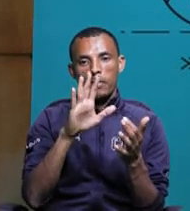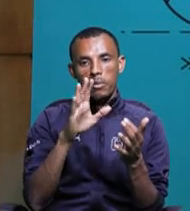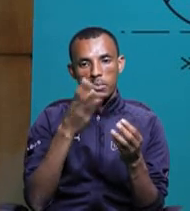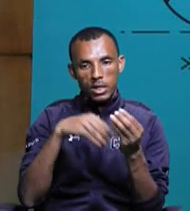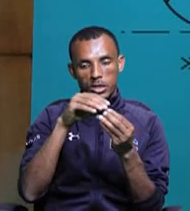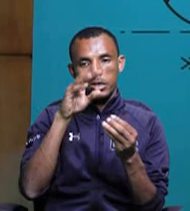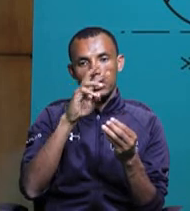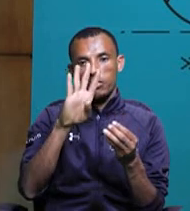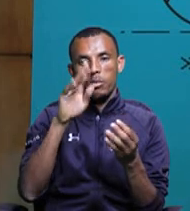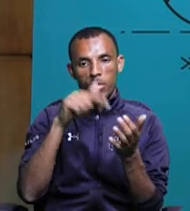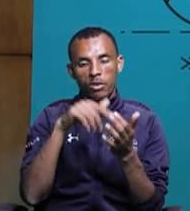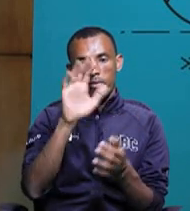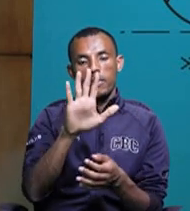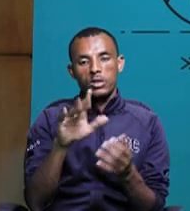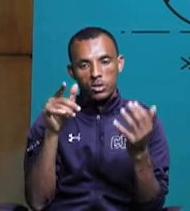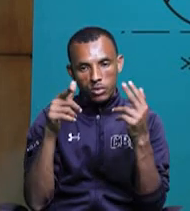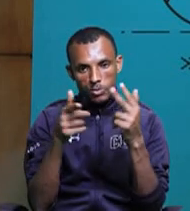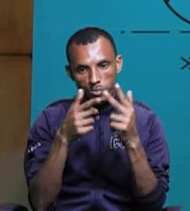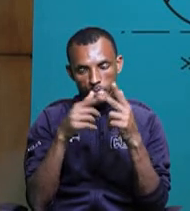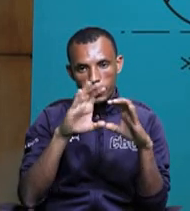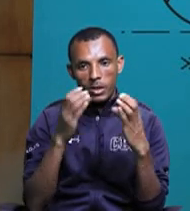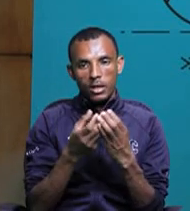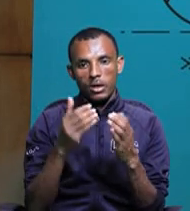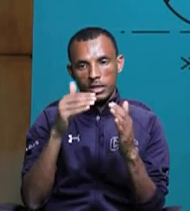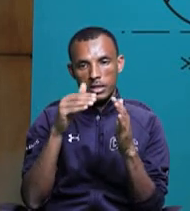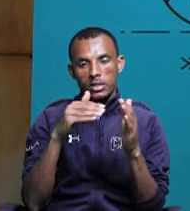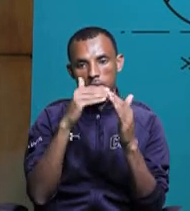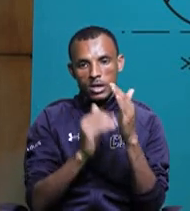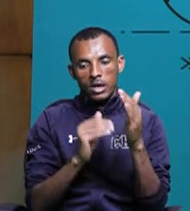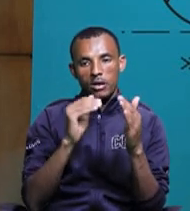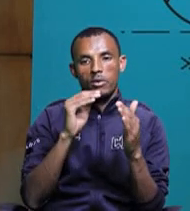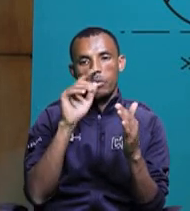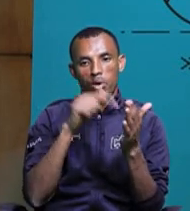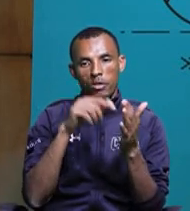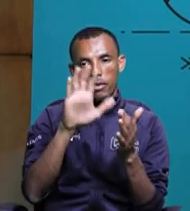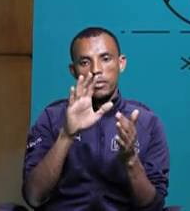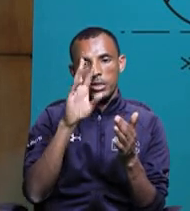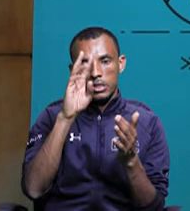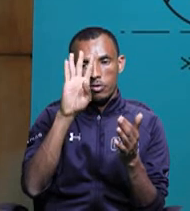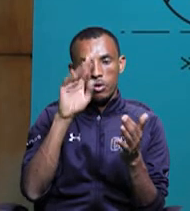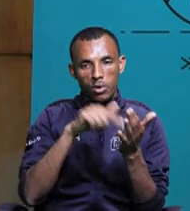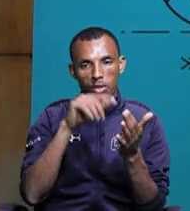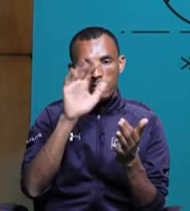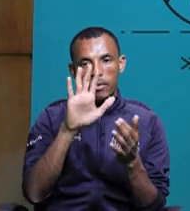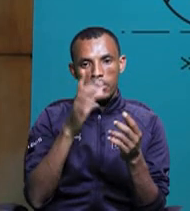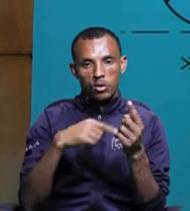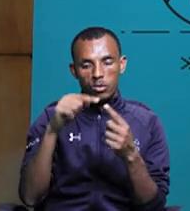64.5. Third class, subtract 0.5, 64.5